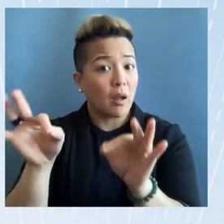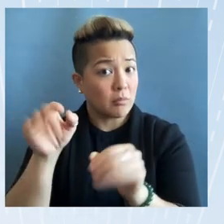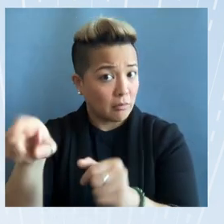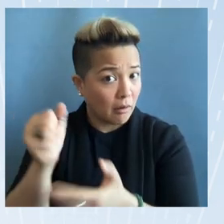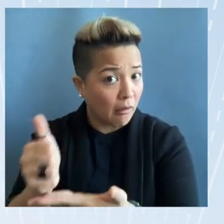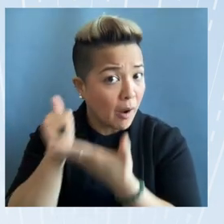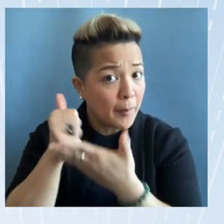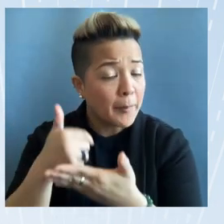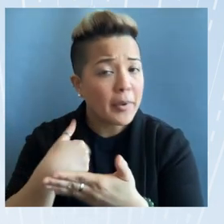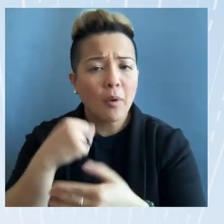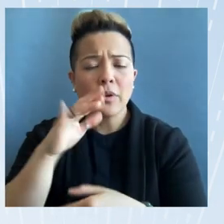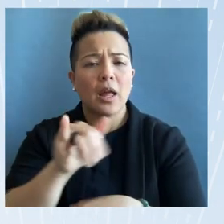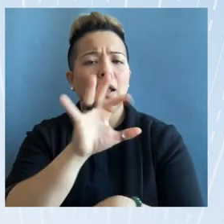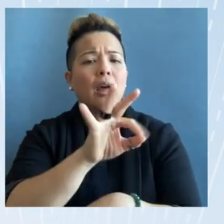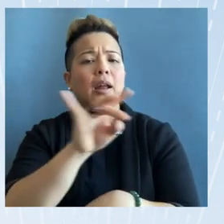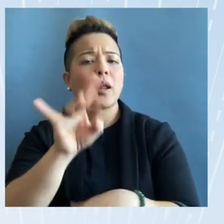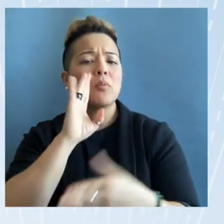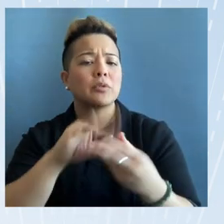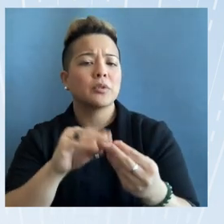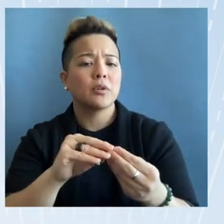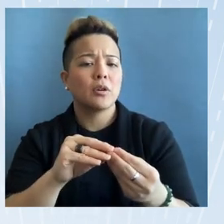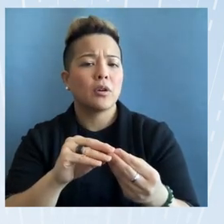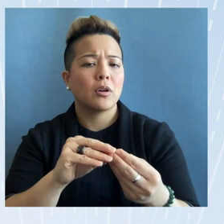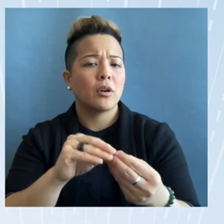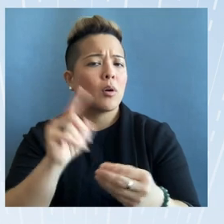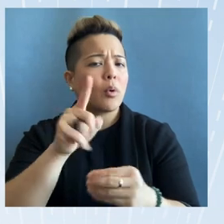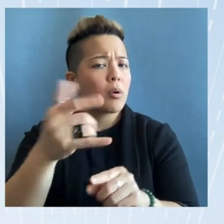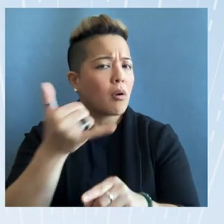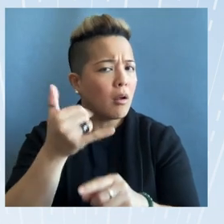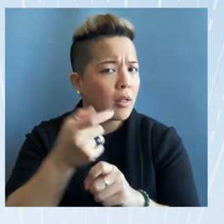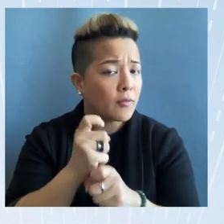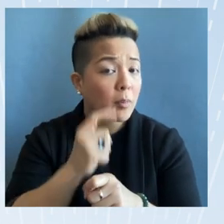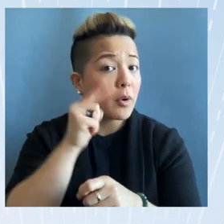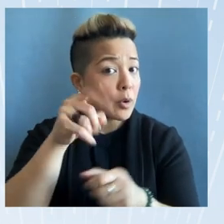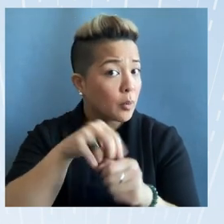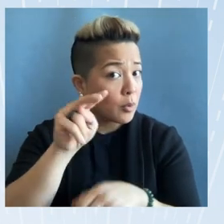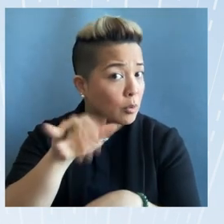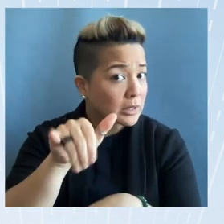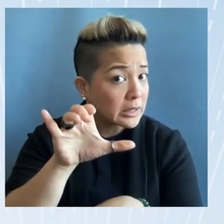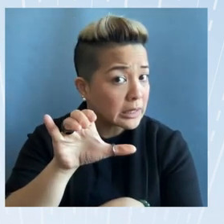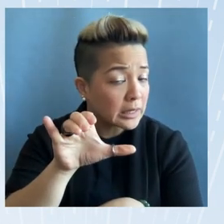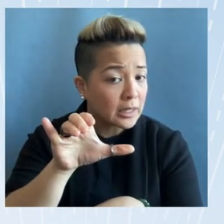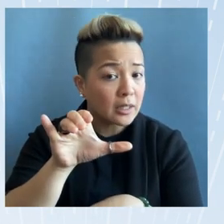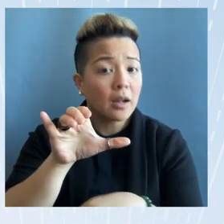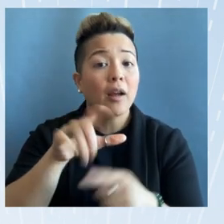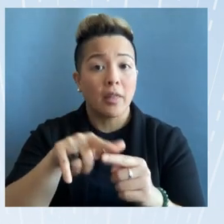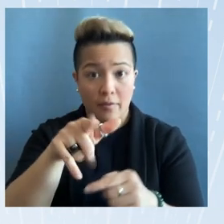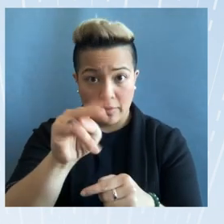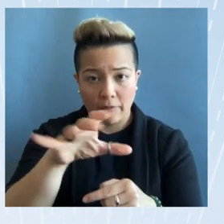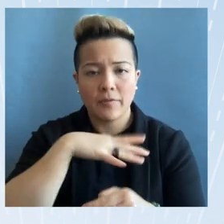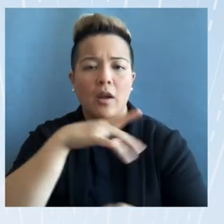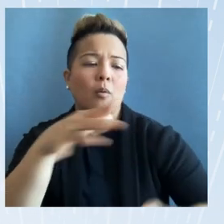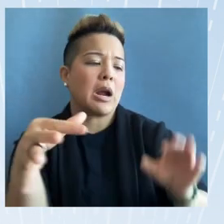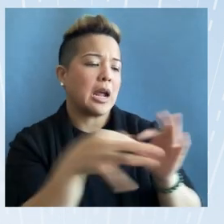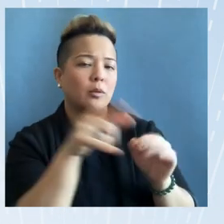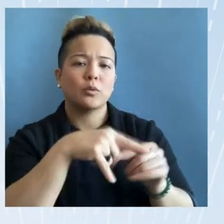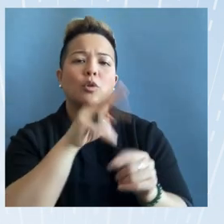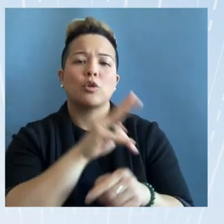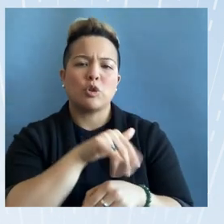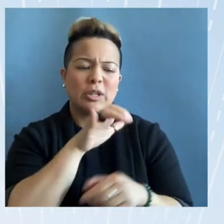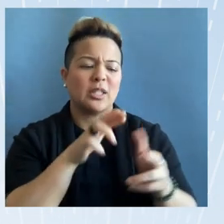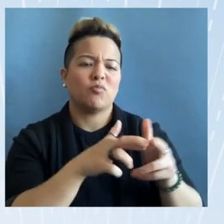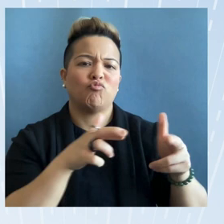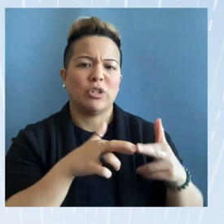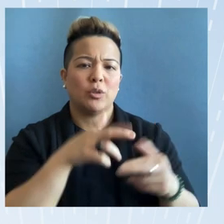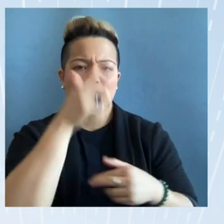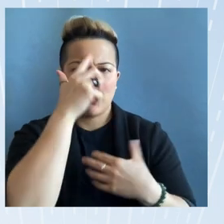it that 988 would say, where are you calling from? Are you in New York City? And then they would connect me to the regional New York City mental